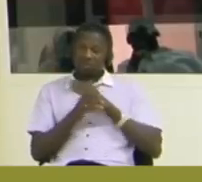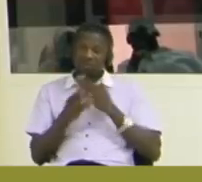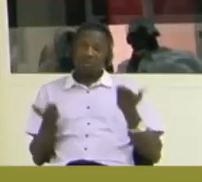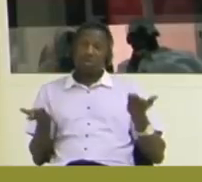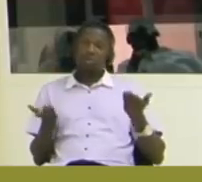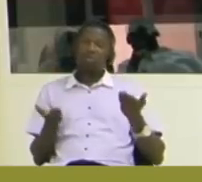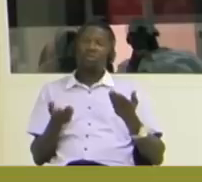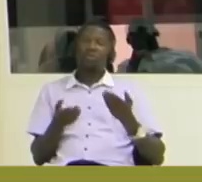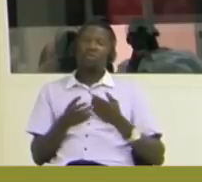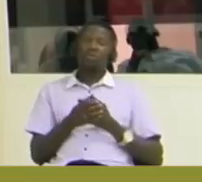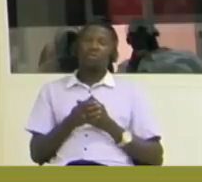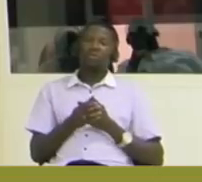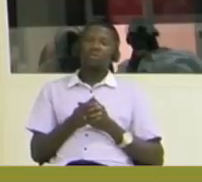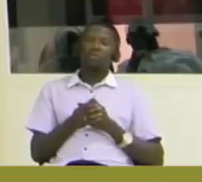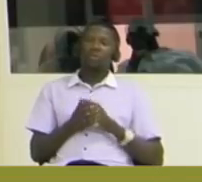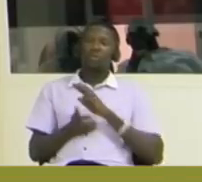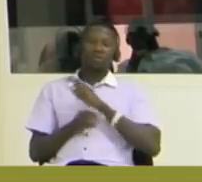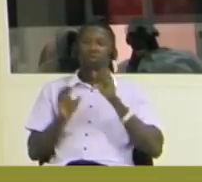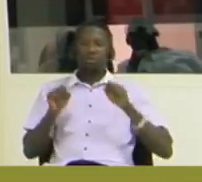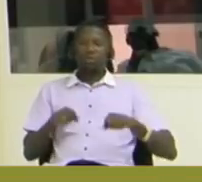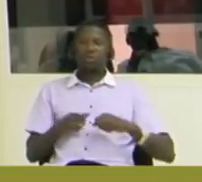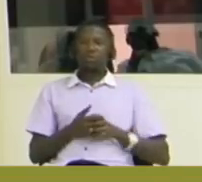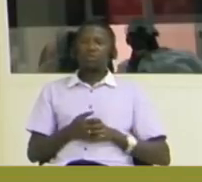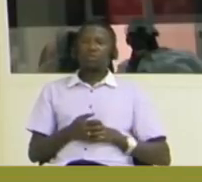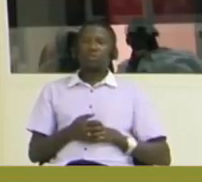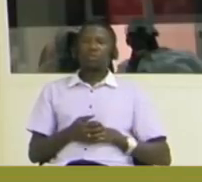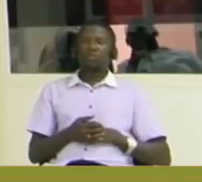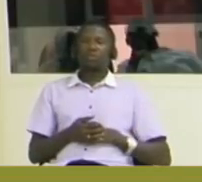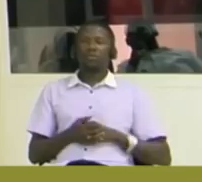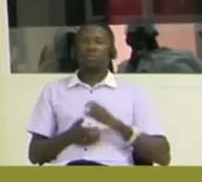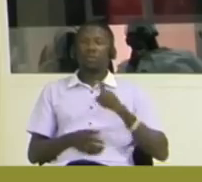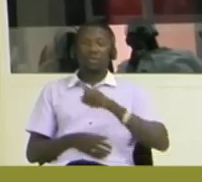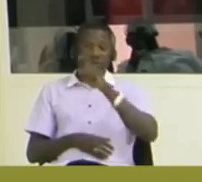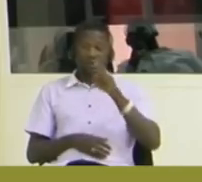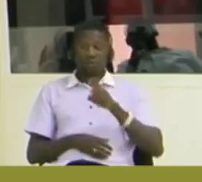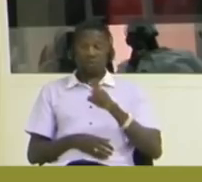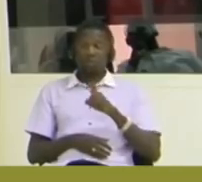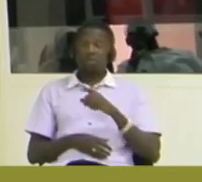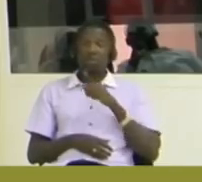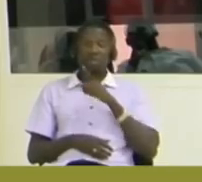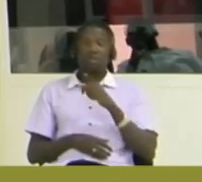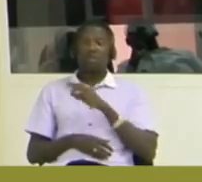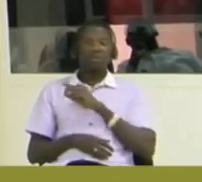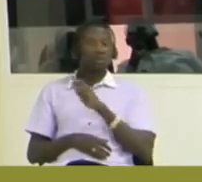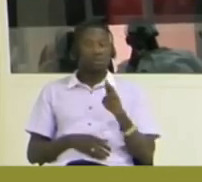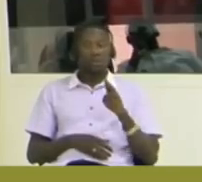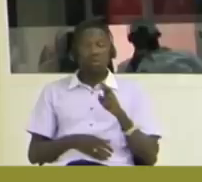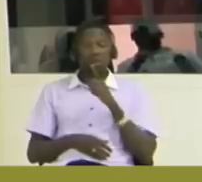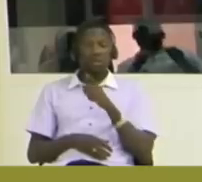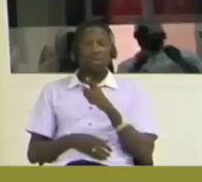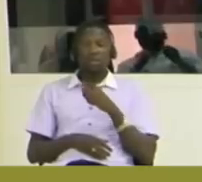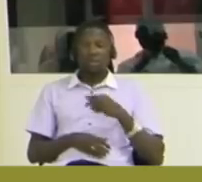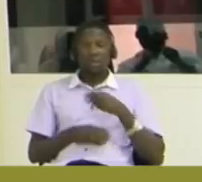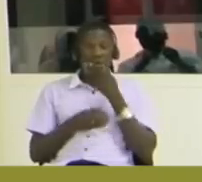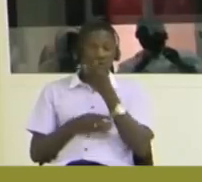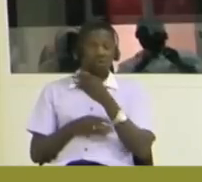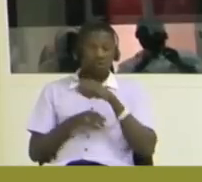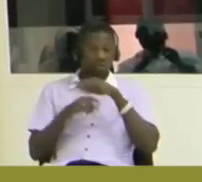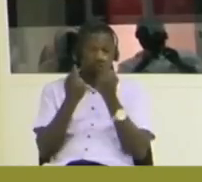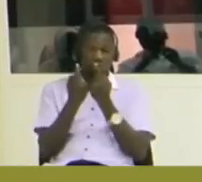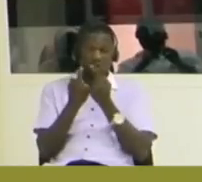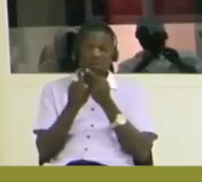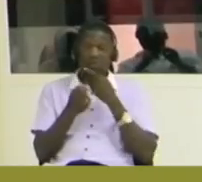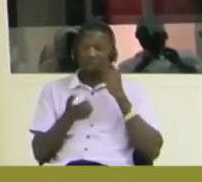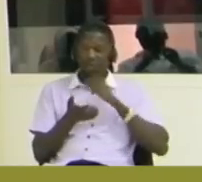It's not possible. The question yes, sir. Is not that there was something to